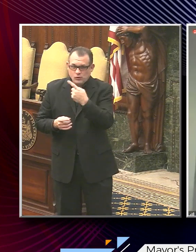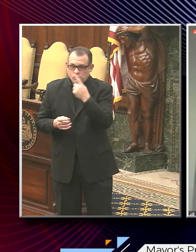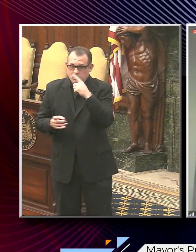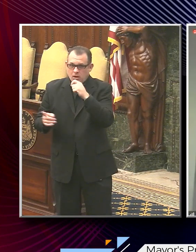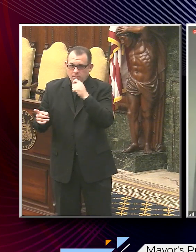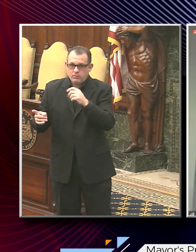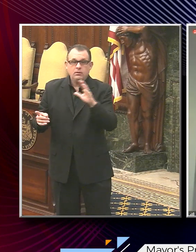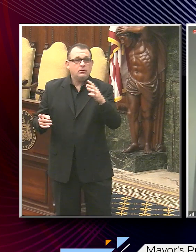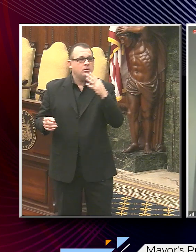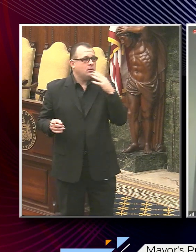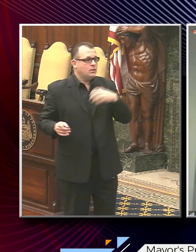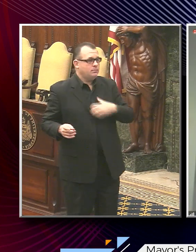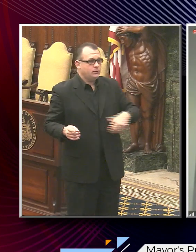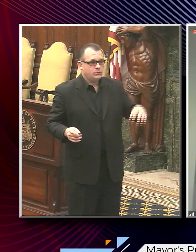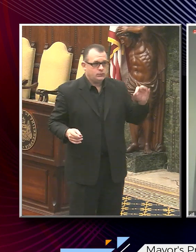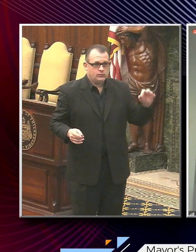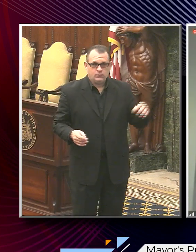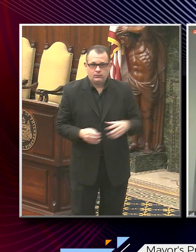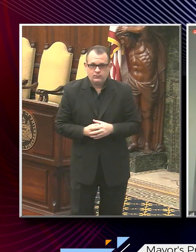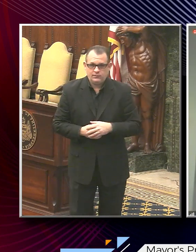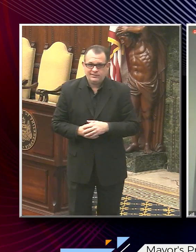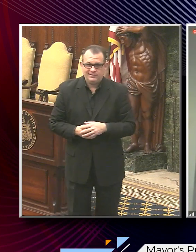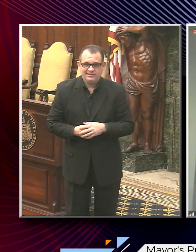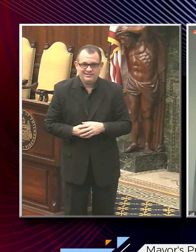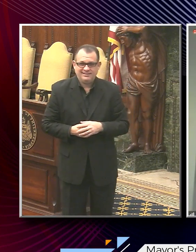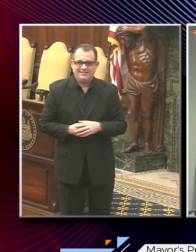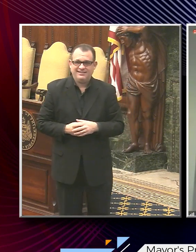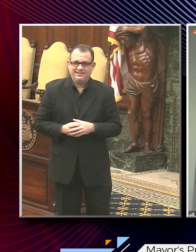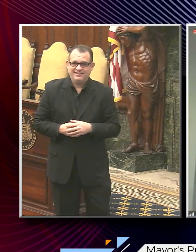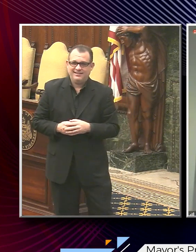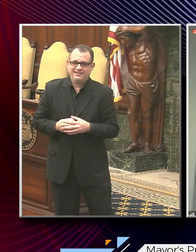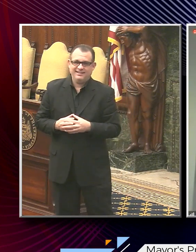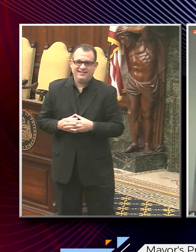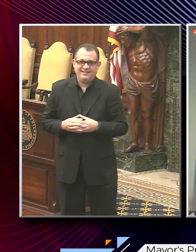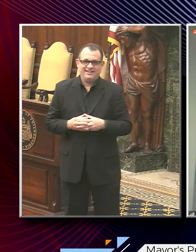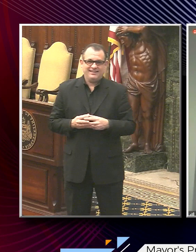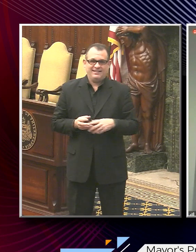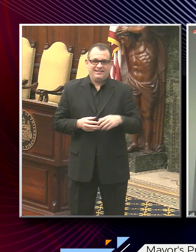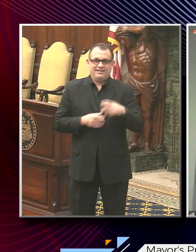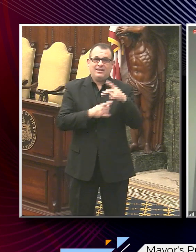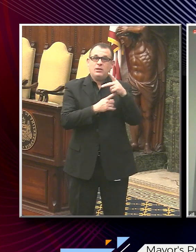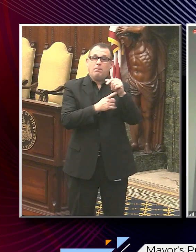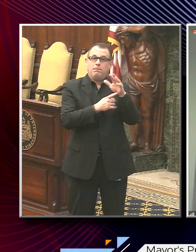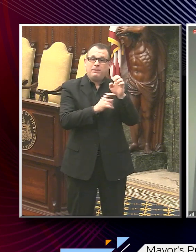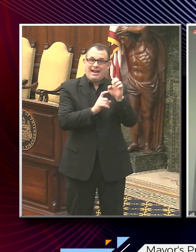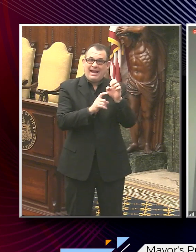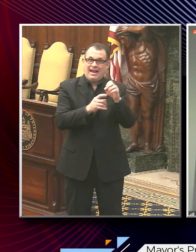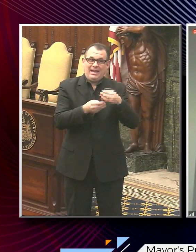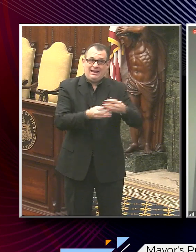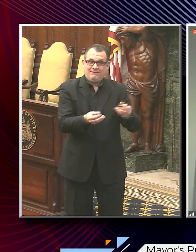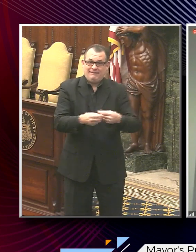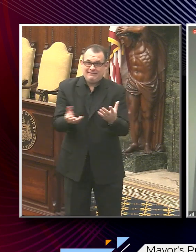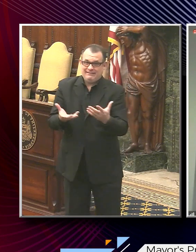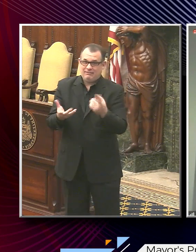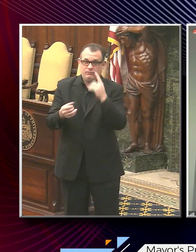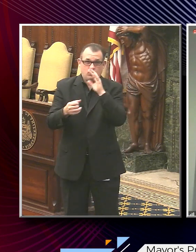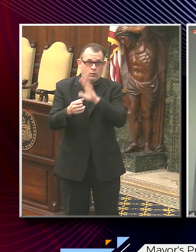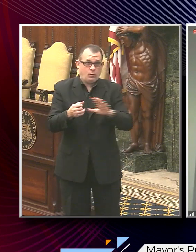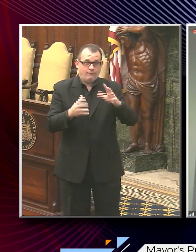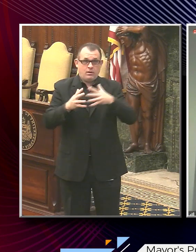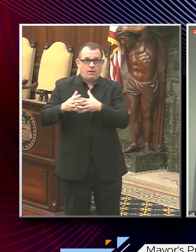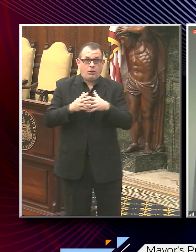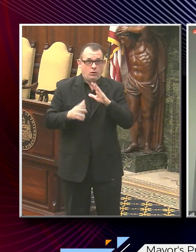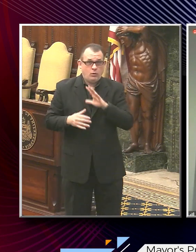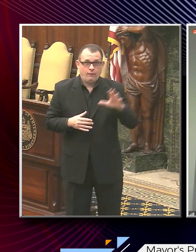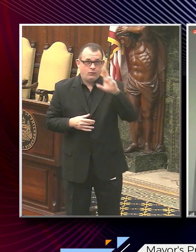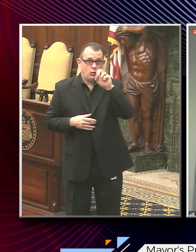Thank you, Mayor. A lot of interest about the pace of distribution of vaccines across the country. I think in part